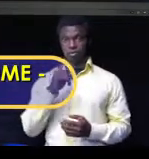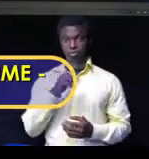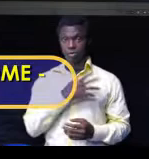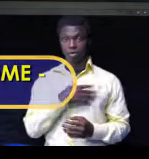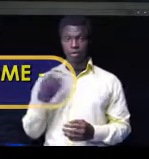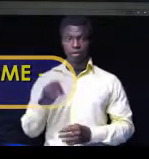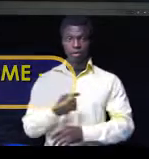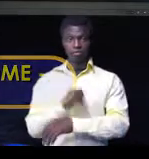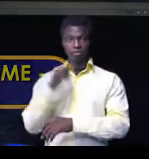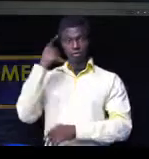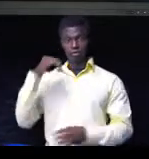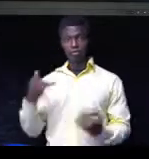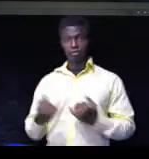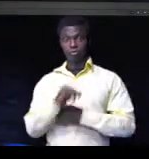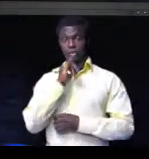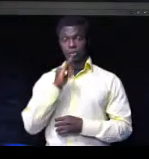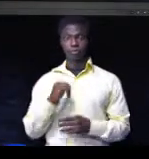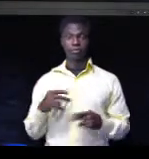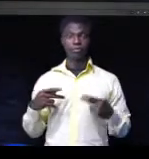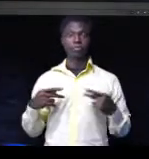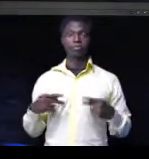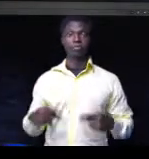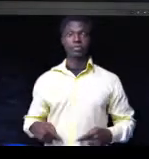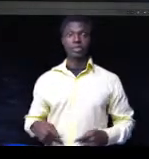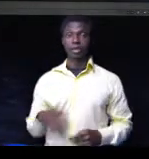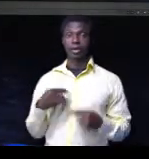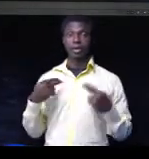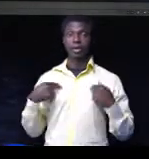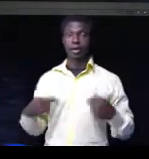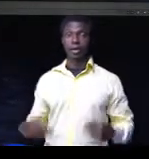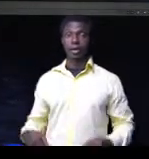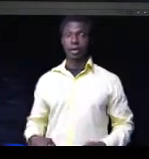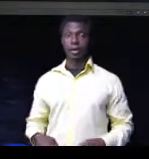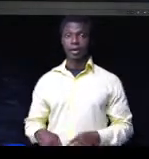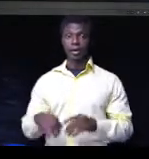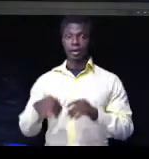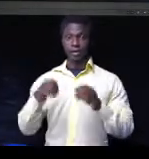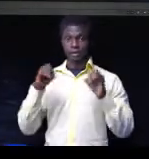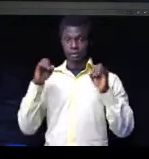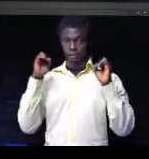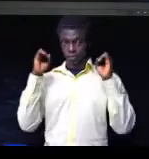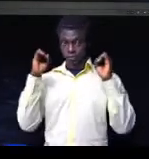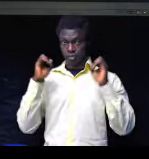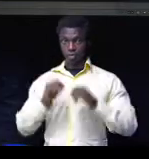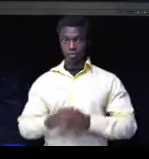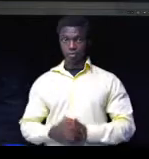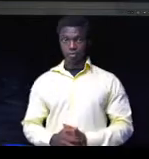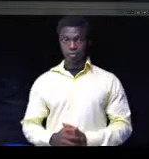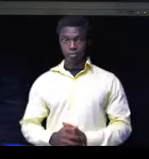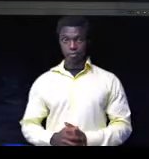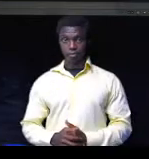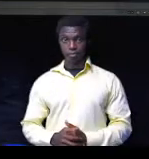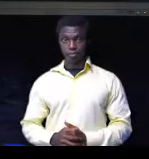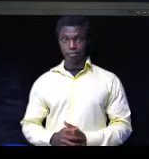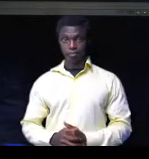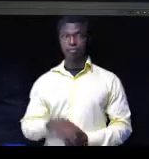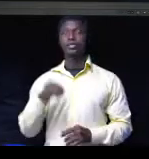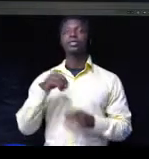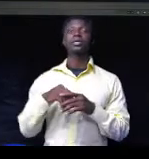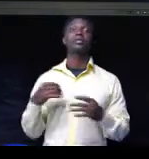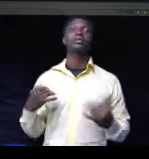one. And the subject for today is physical and health education. Physical and health